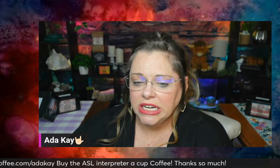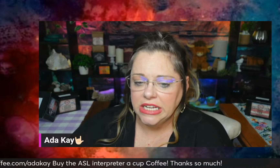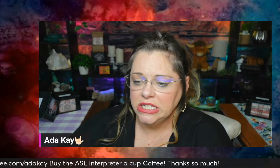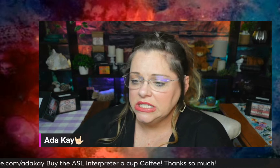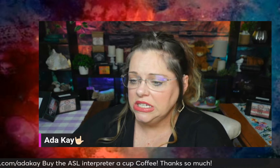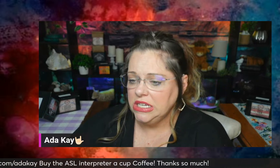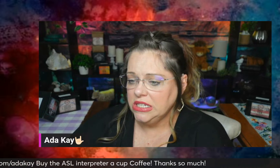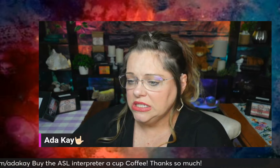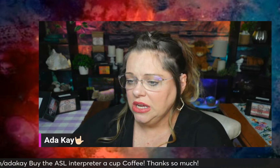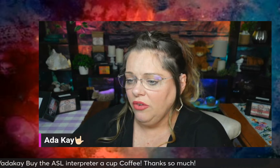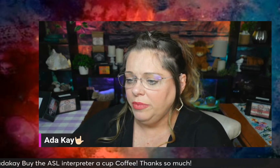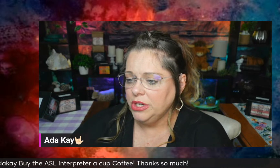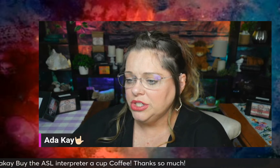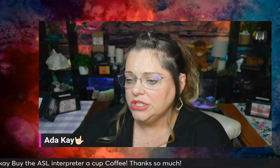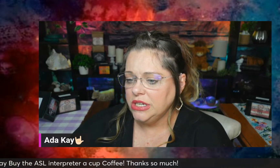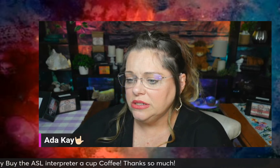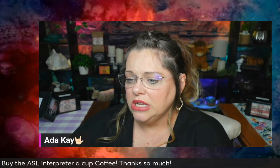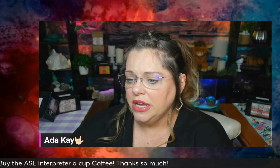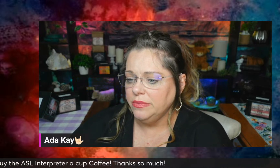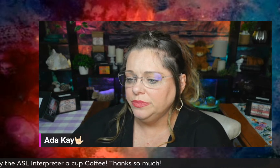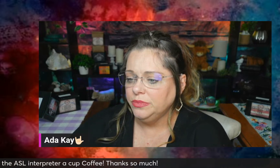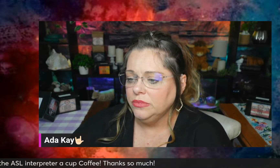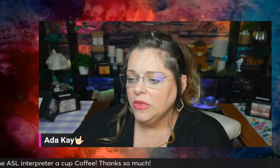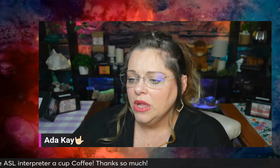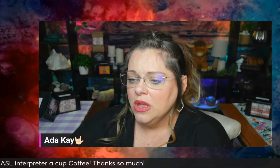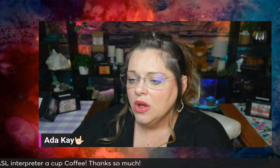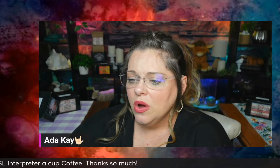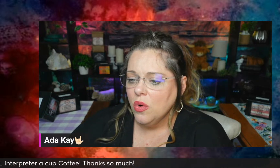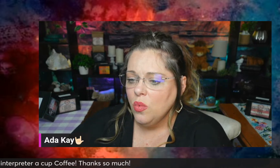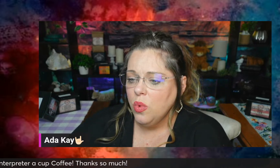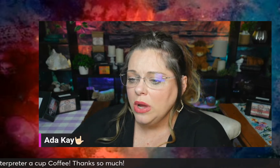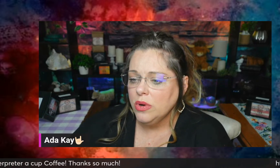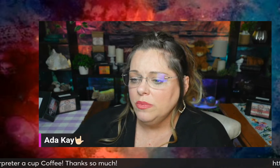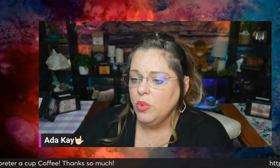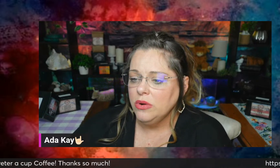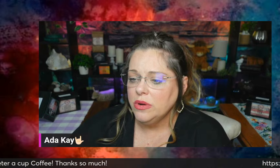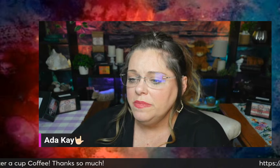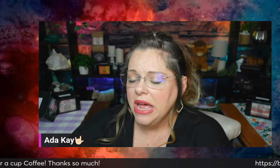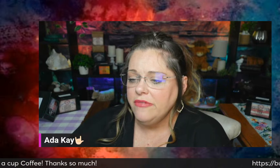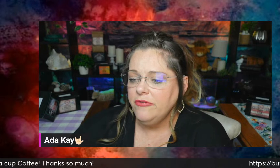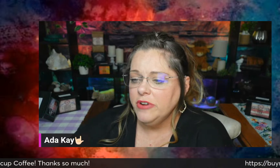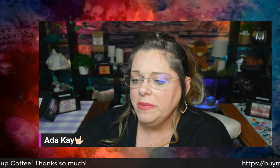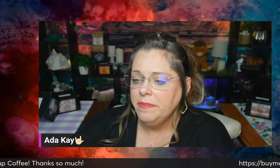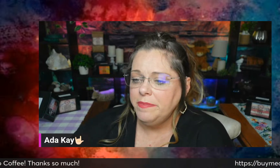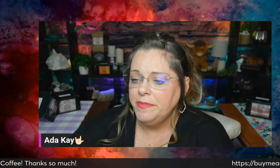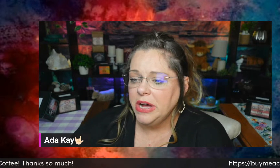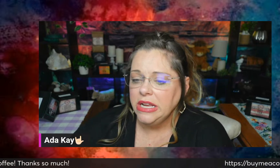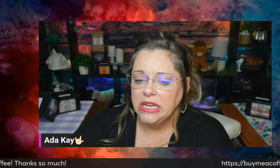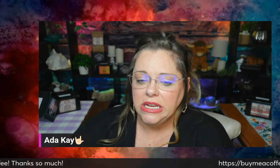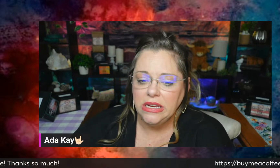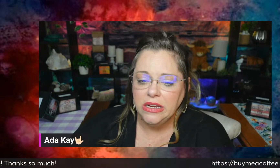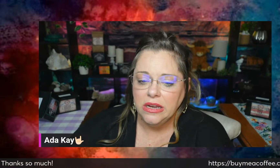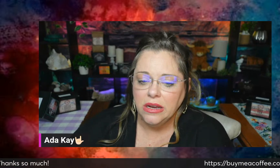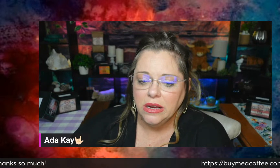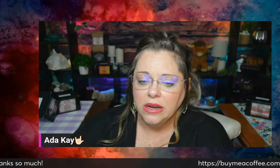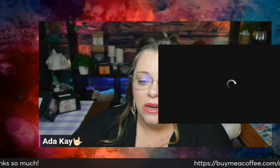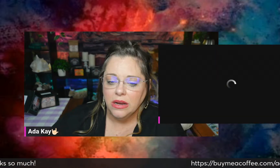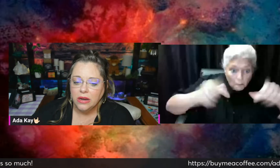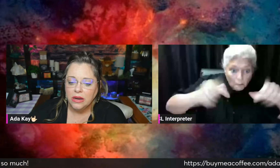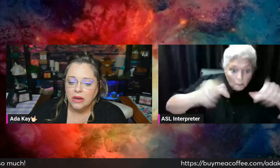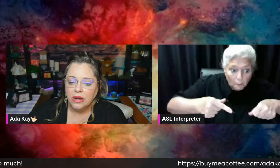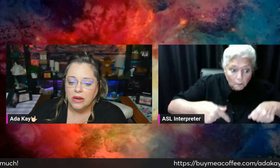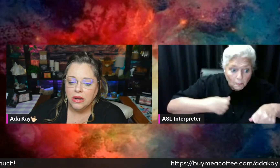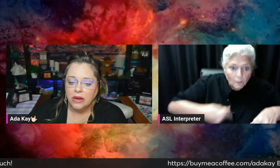It's not in the city itself, but it's just outside. Welcome, welcome, everybody.